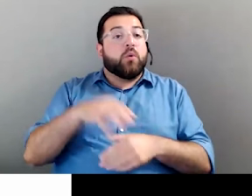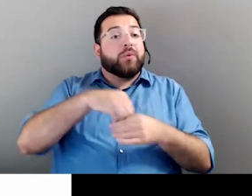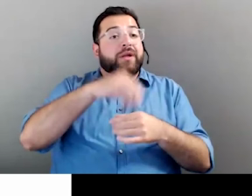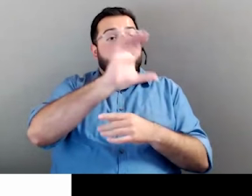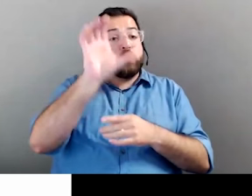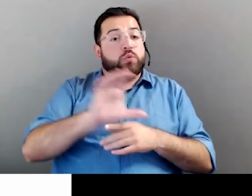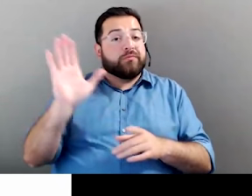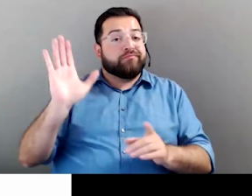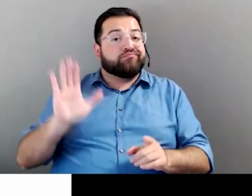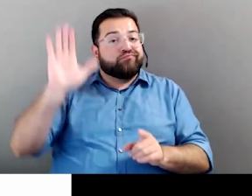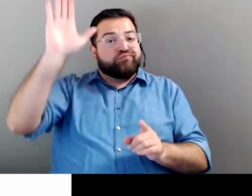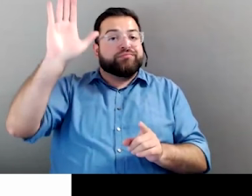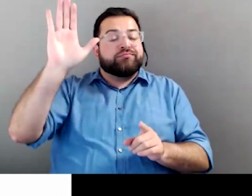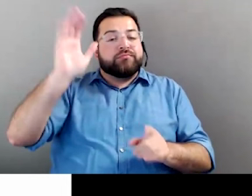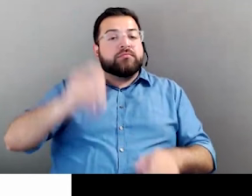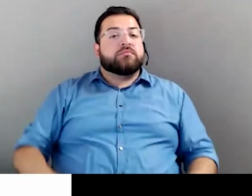question.